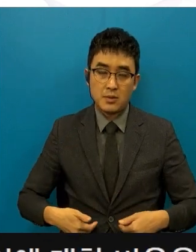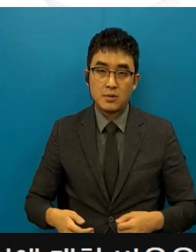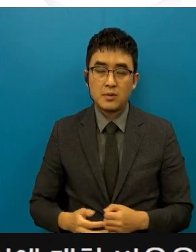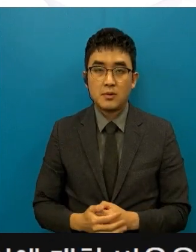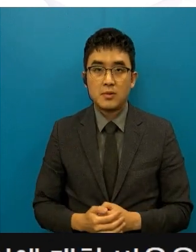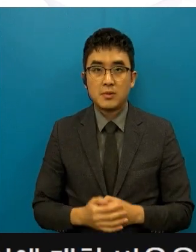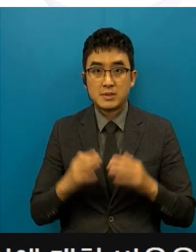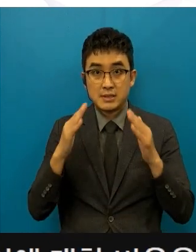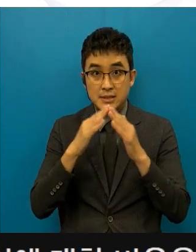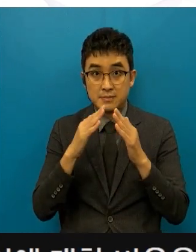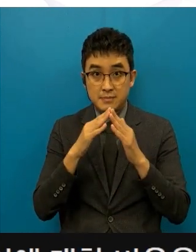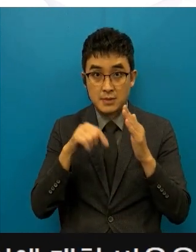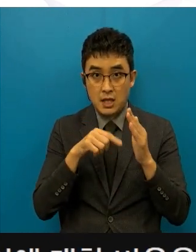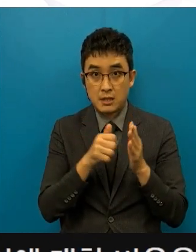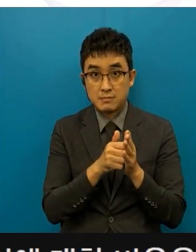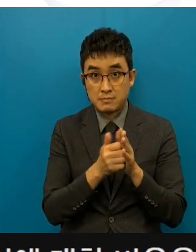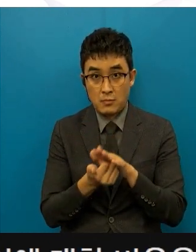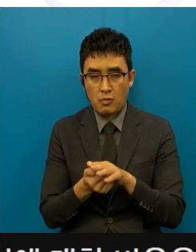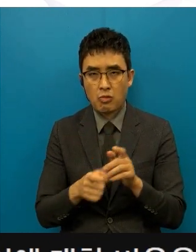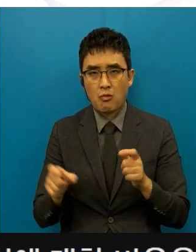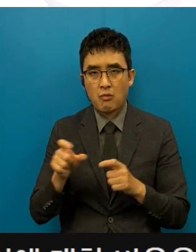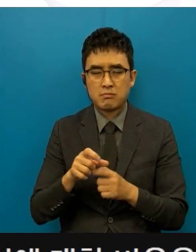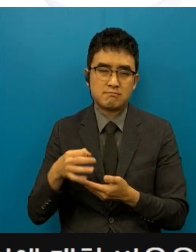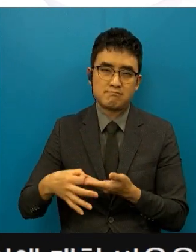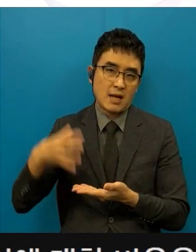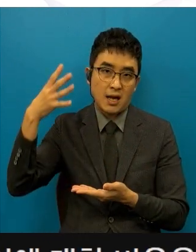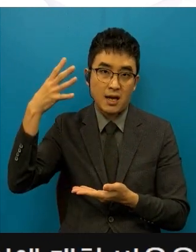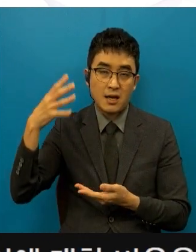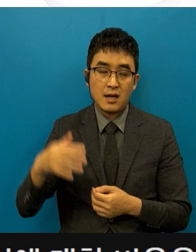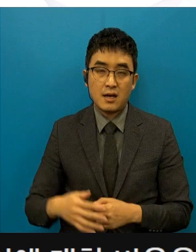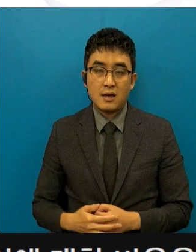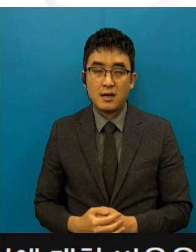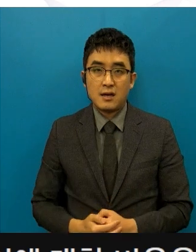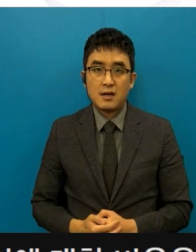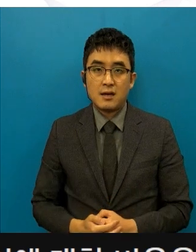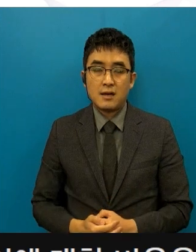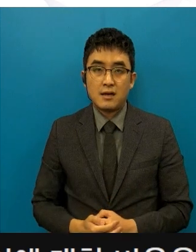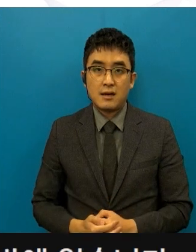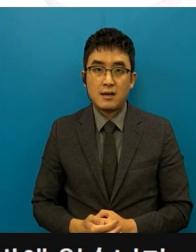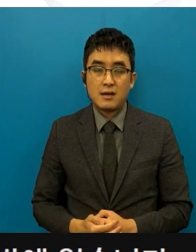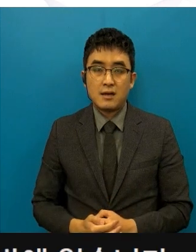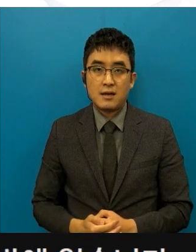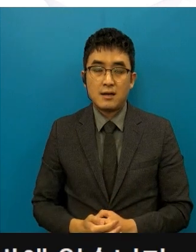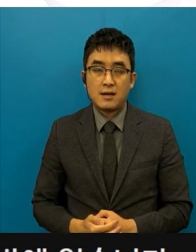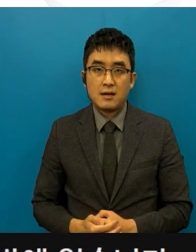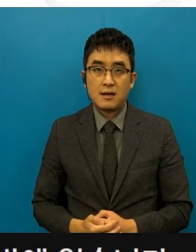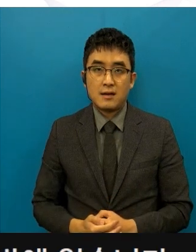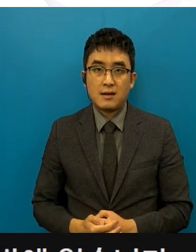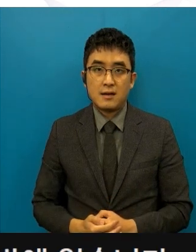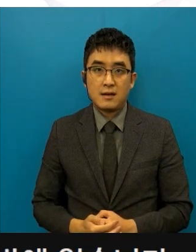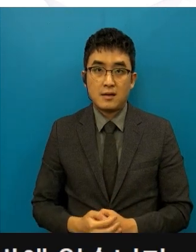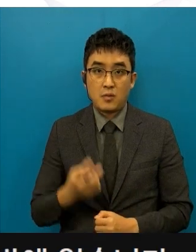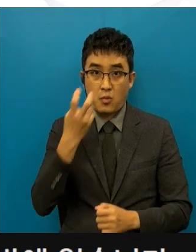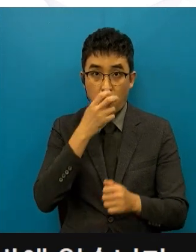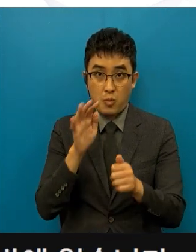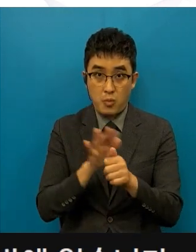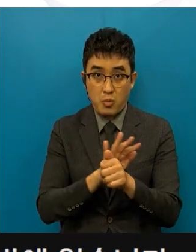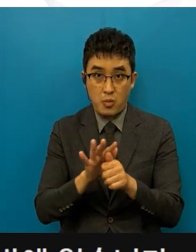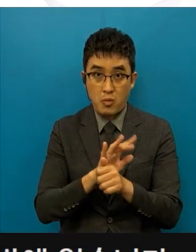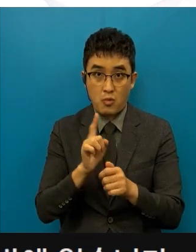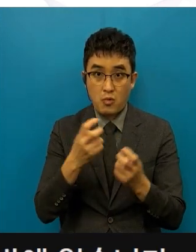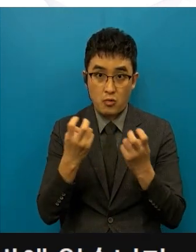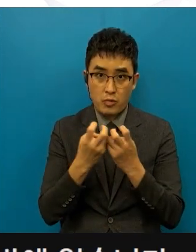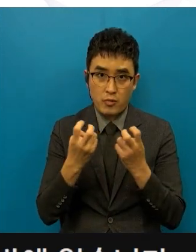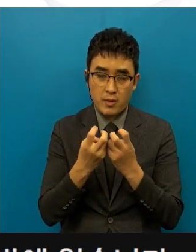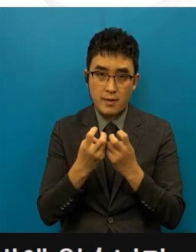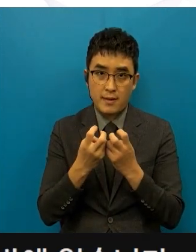So we have to rethink how we want to approach care. which brings it back to the need of